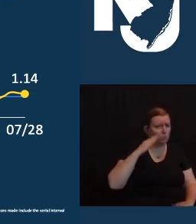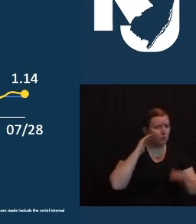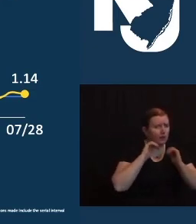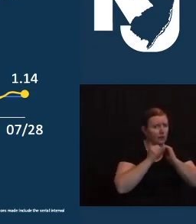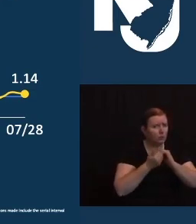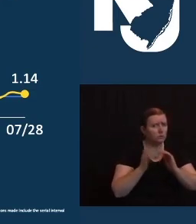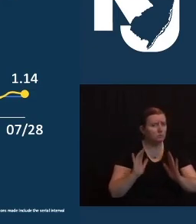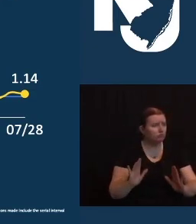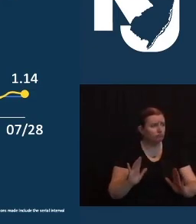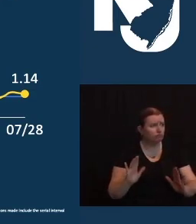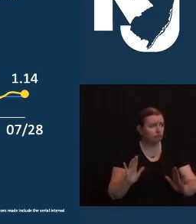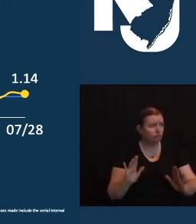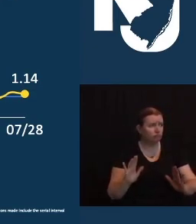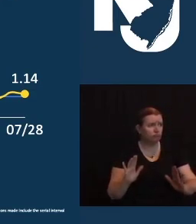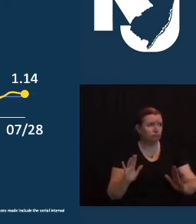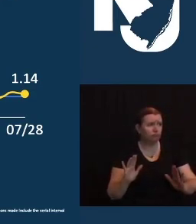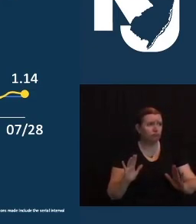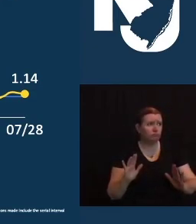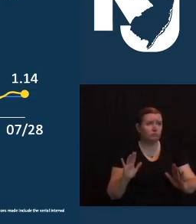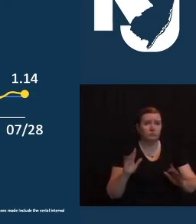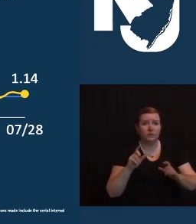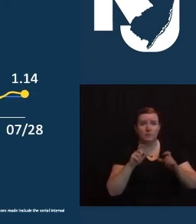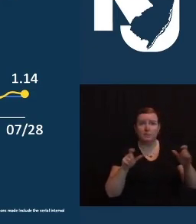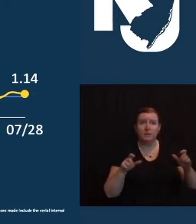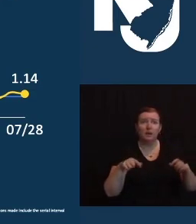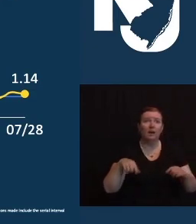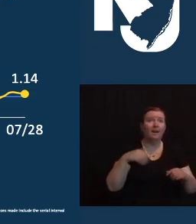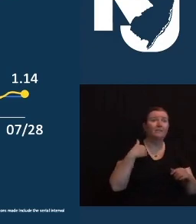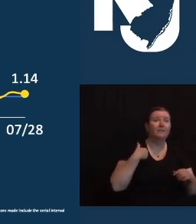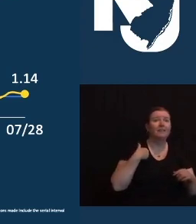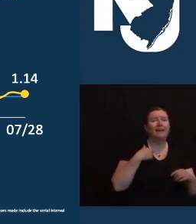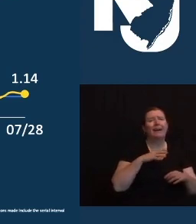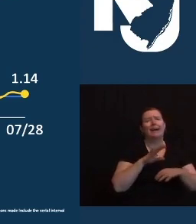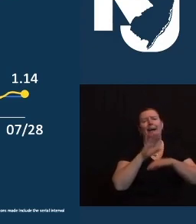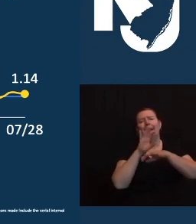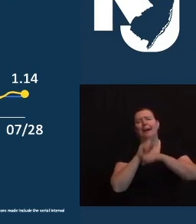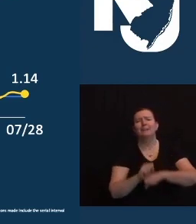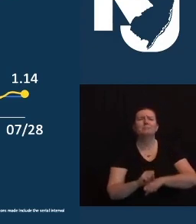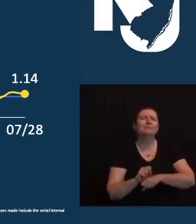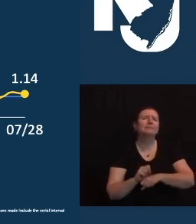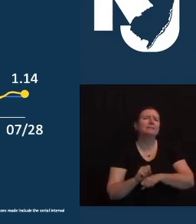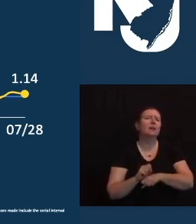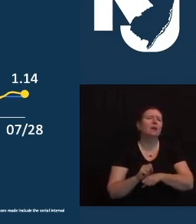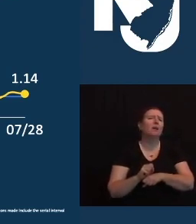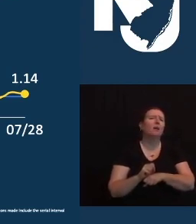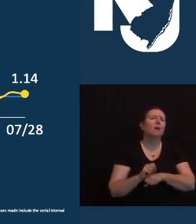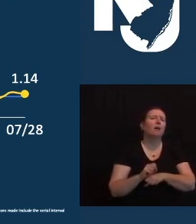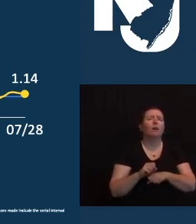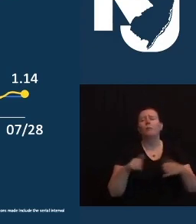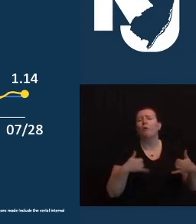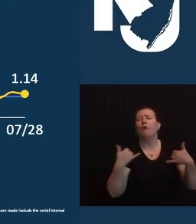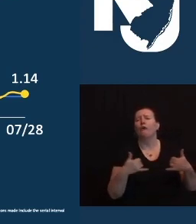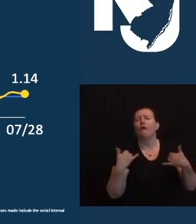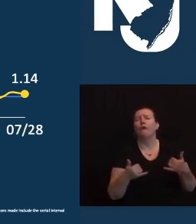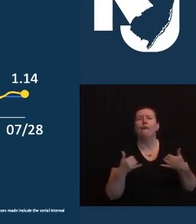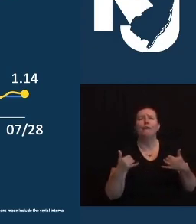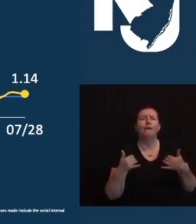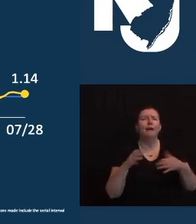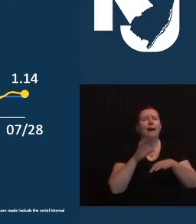are habits that are happening that can't continue to happen, indoor close congregation house parties with no face